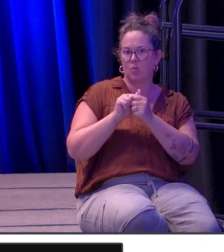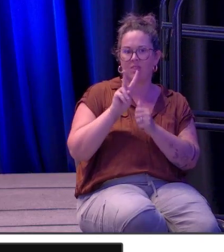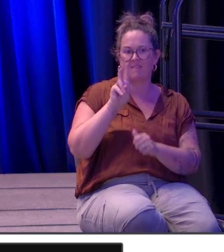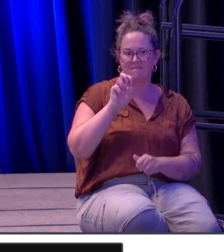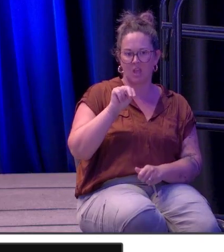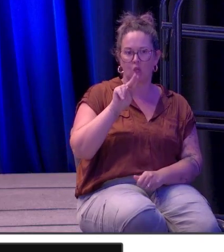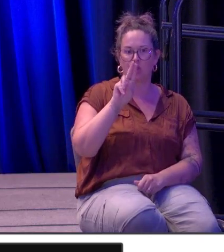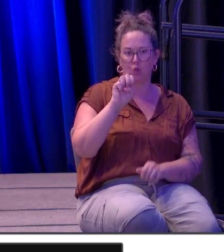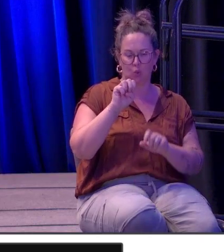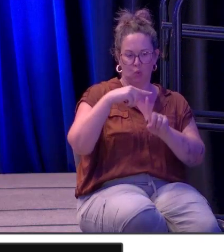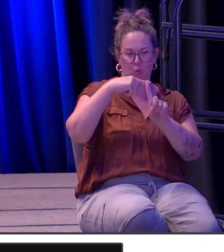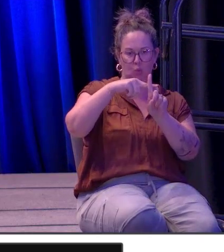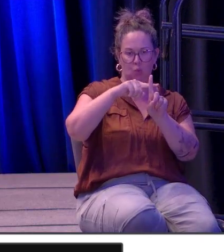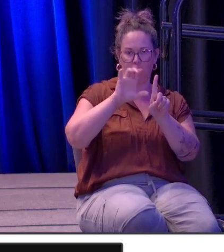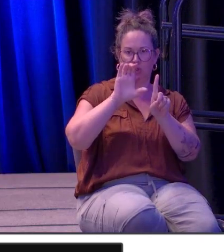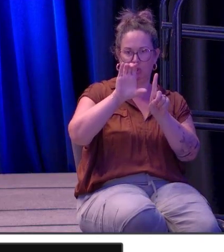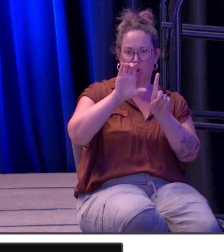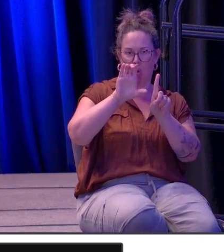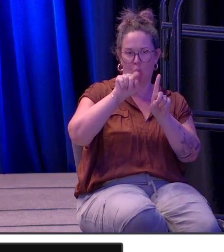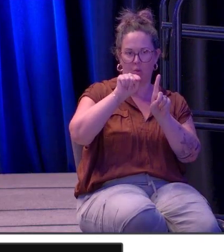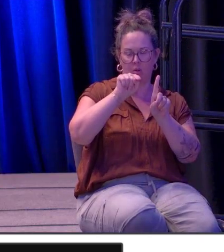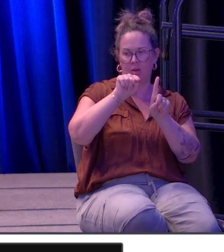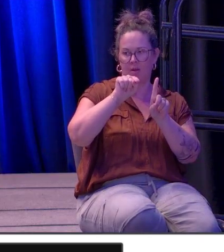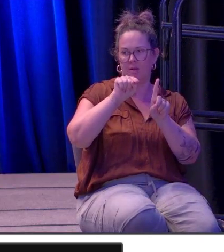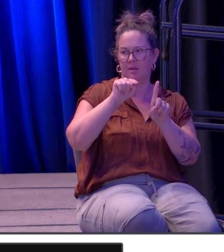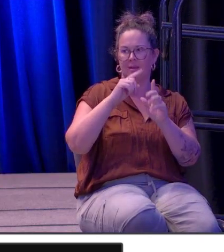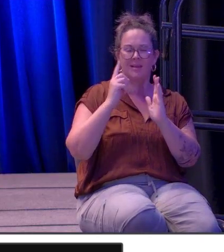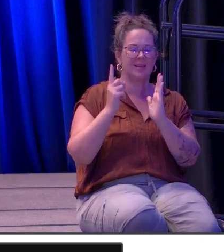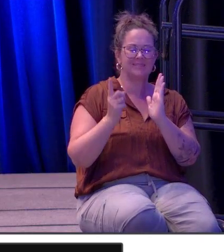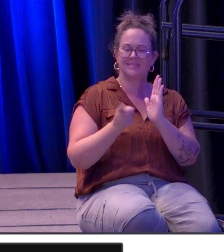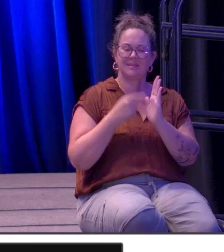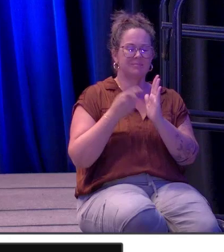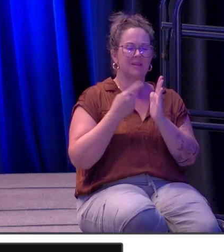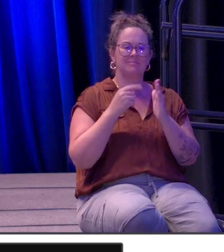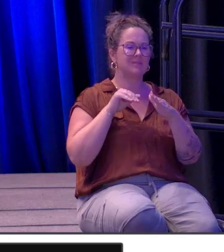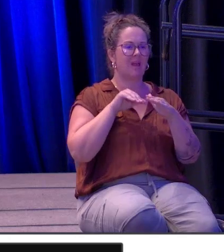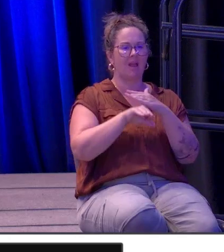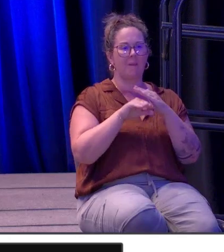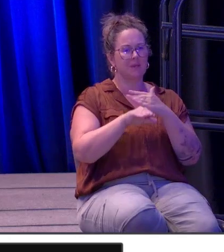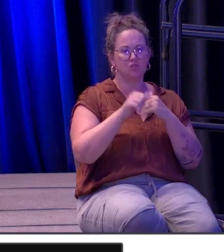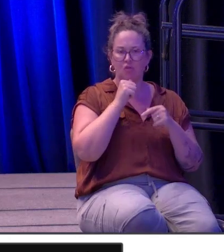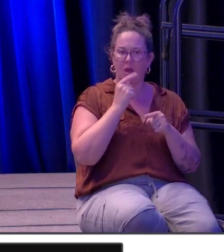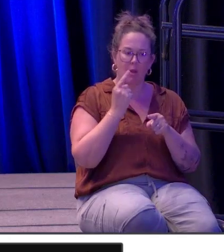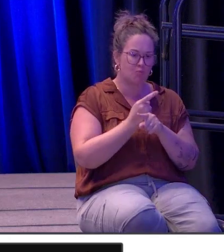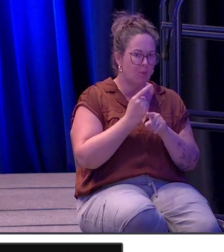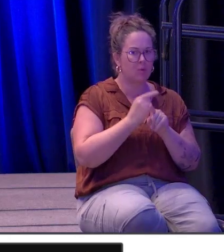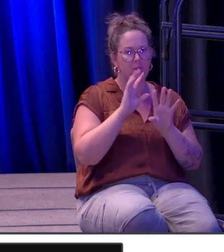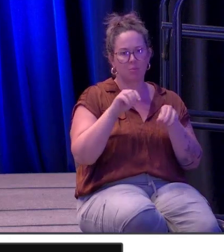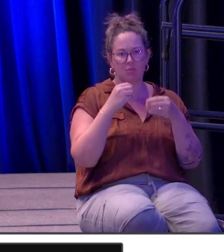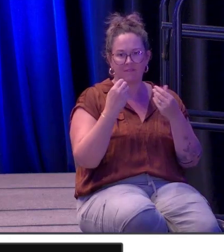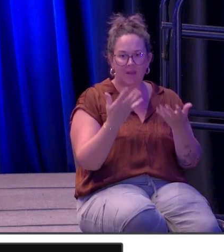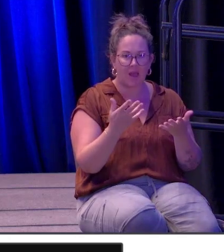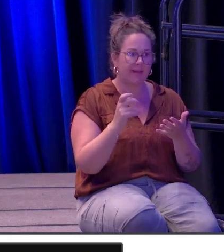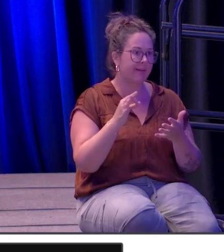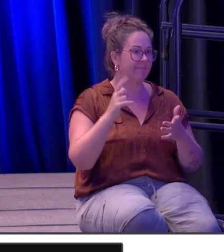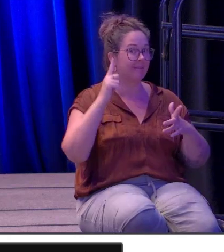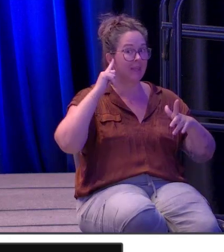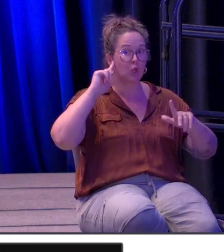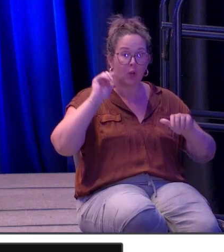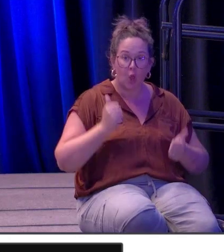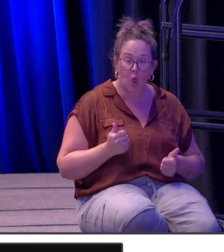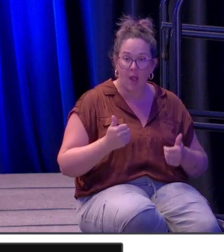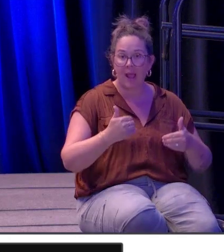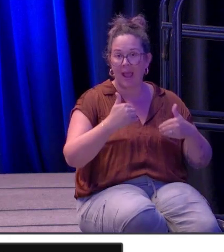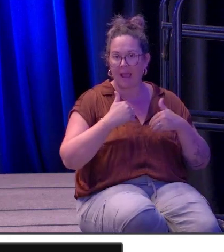because sometimes accommodations aren't properly provided, and if you have hearing loss, that